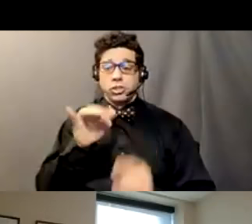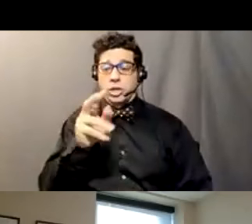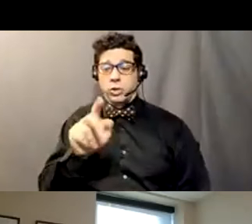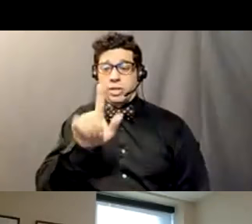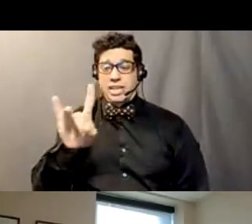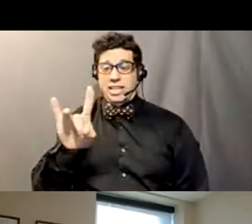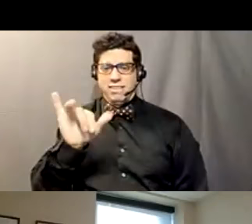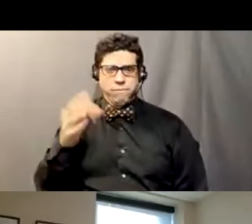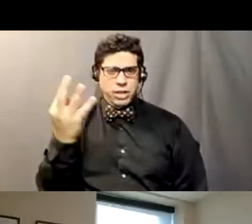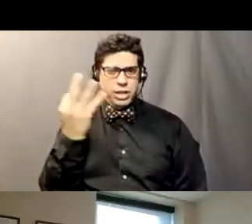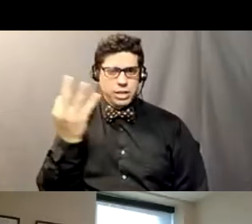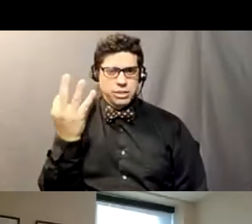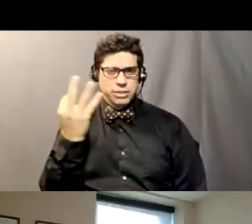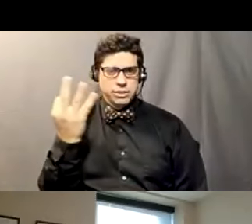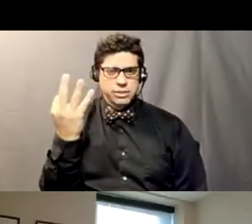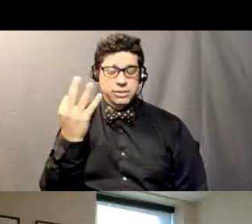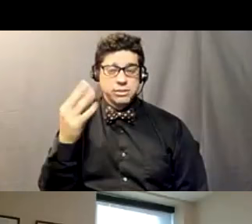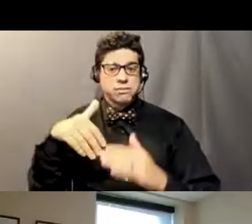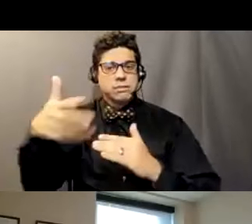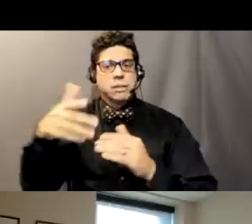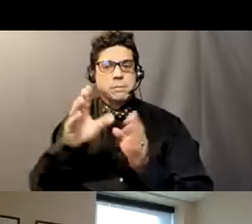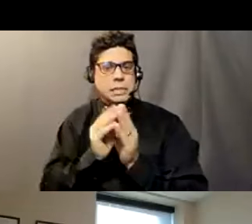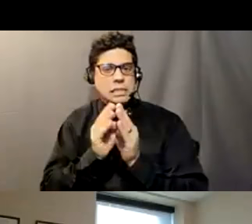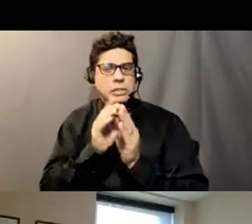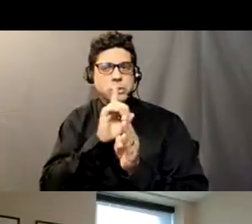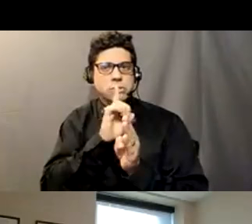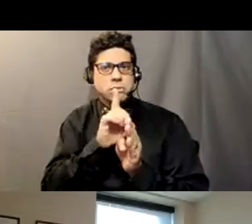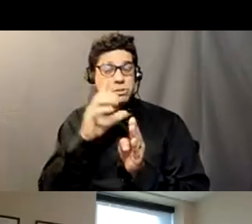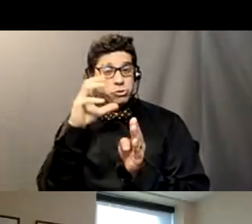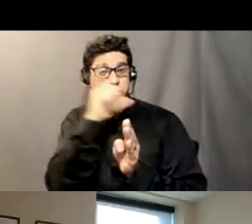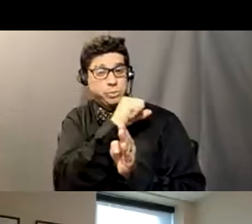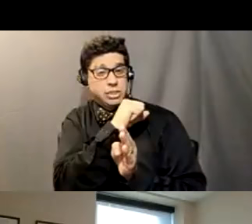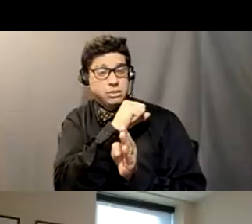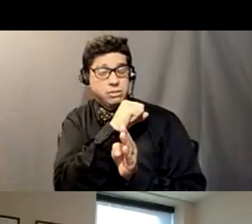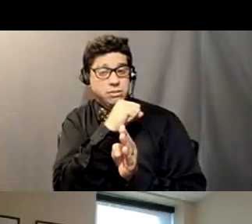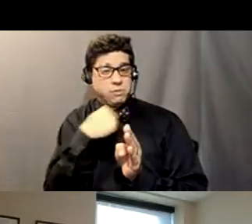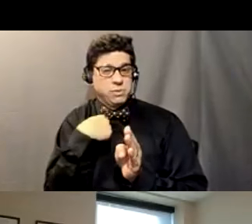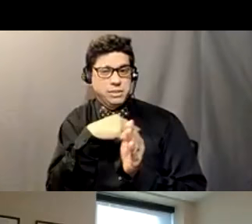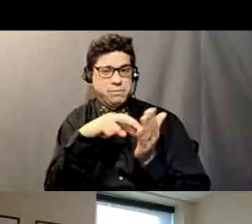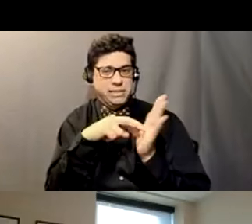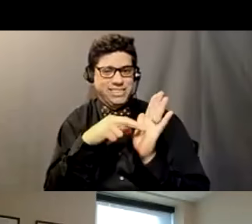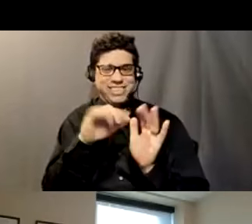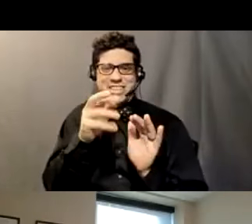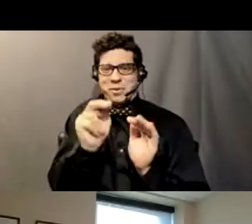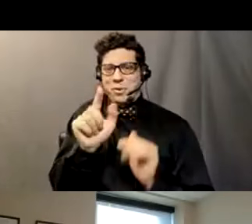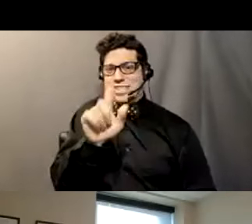a Friday. So the next meeting, we're assuming we meant January 26th.